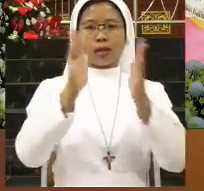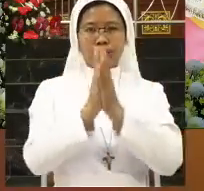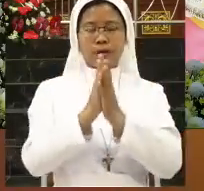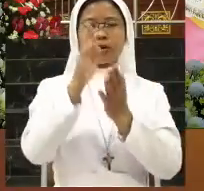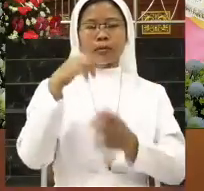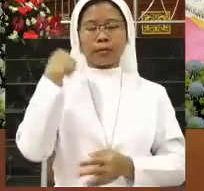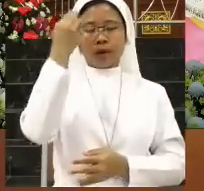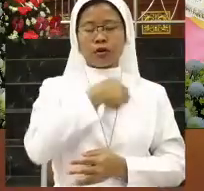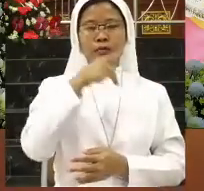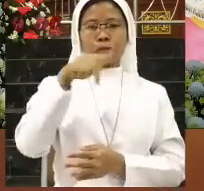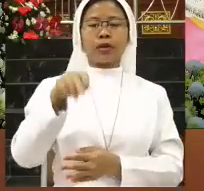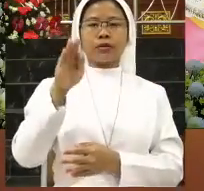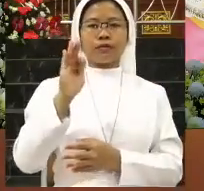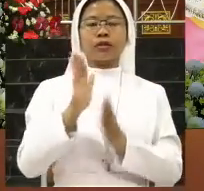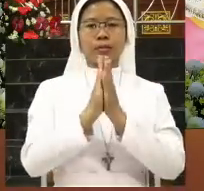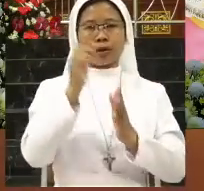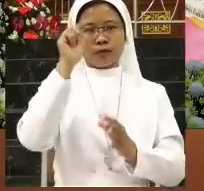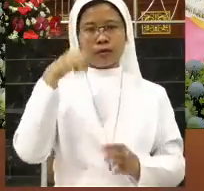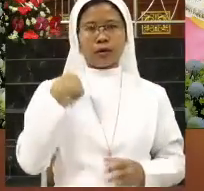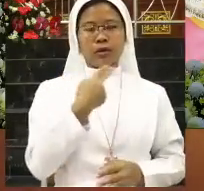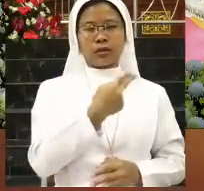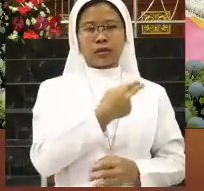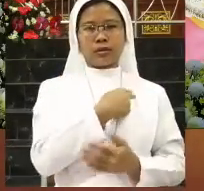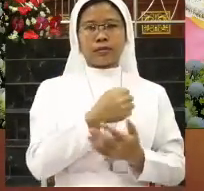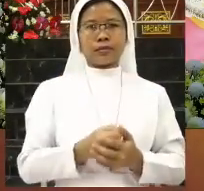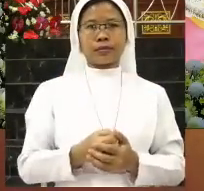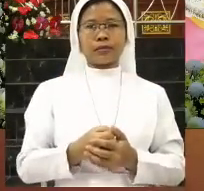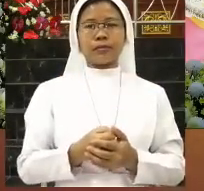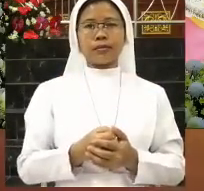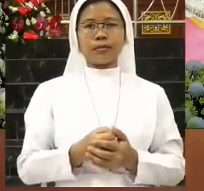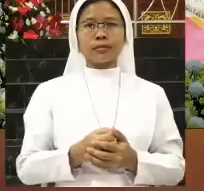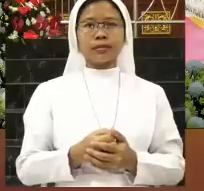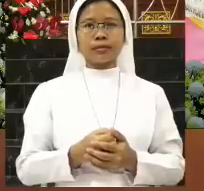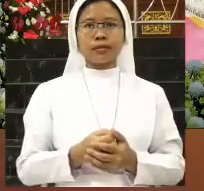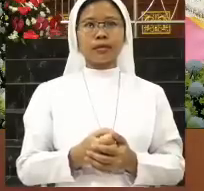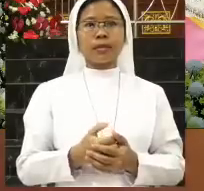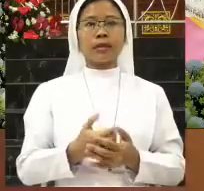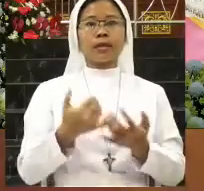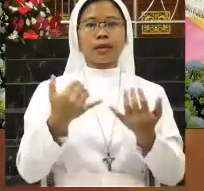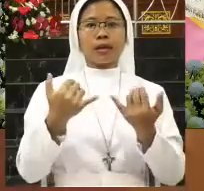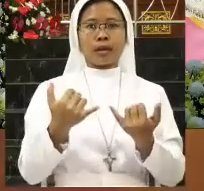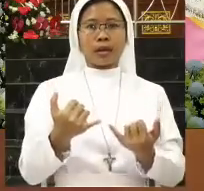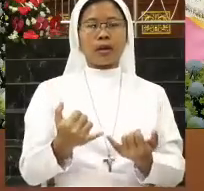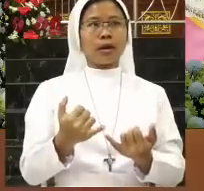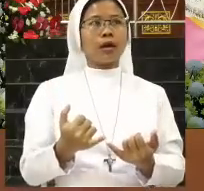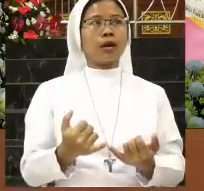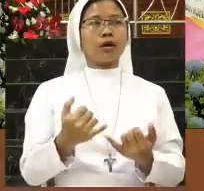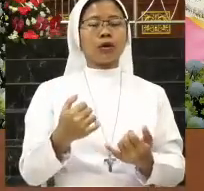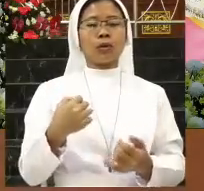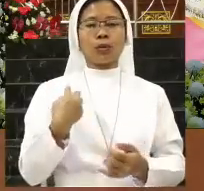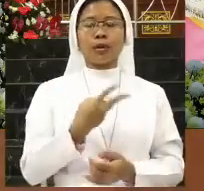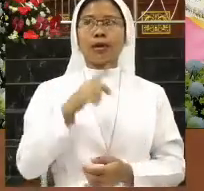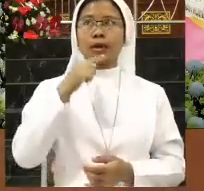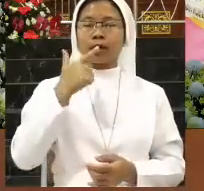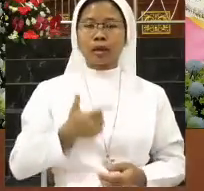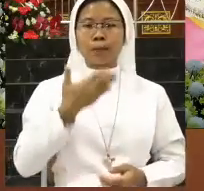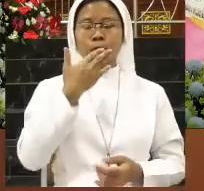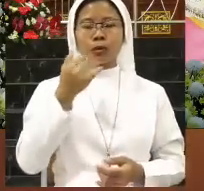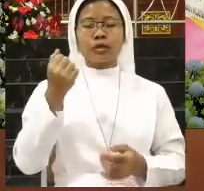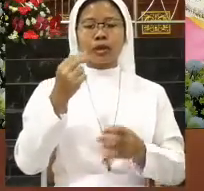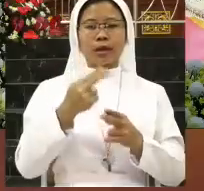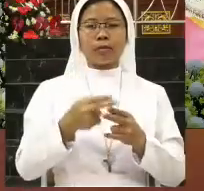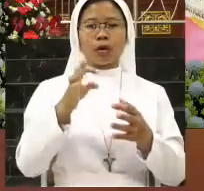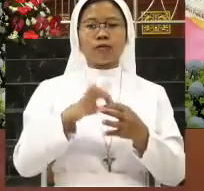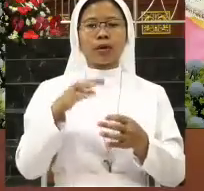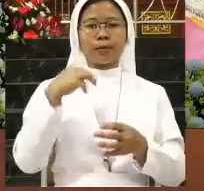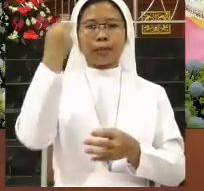of Peñafrancia, pray for us. Now we greet the sweetest name of Mary with the following